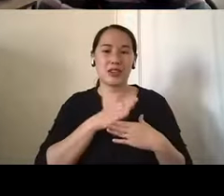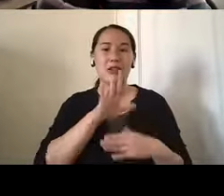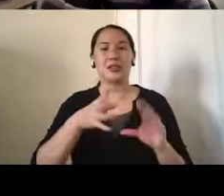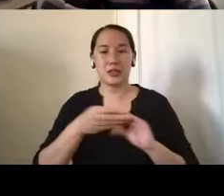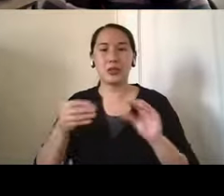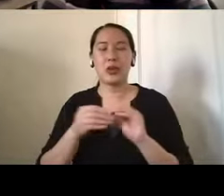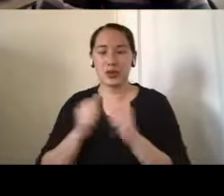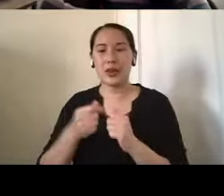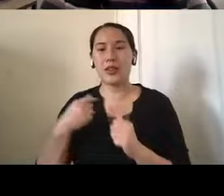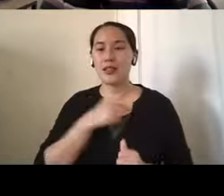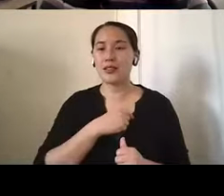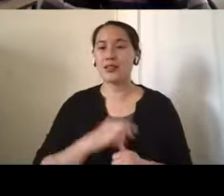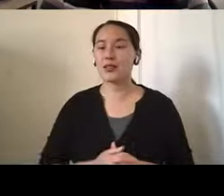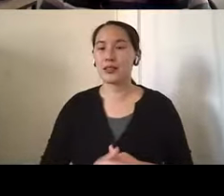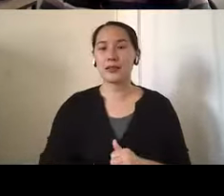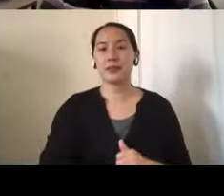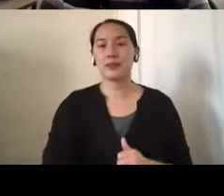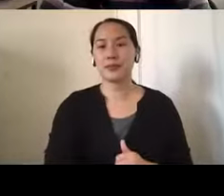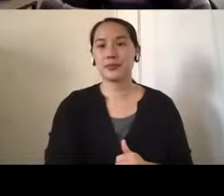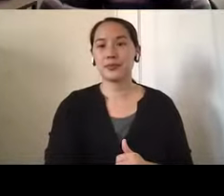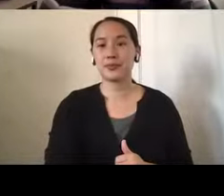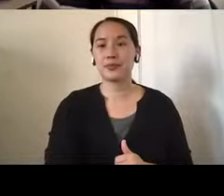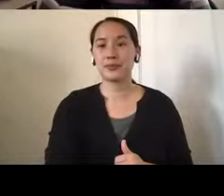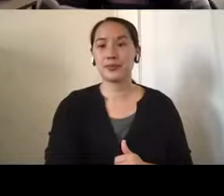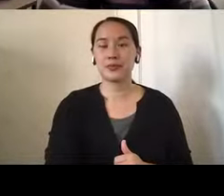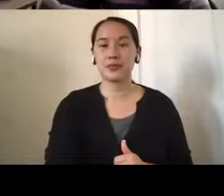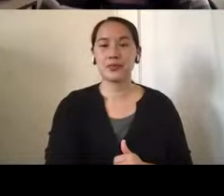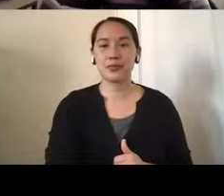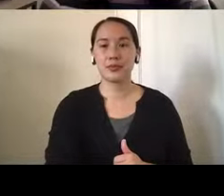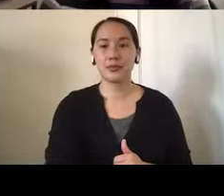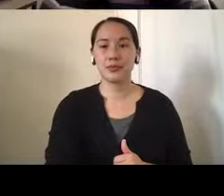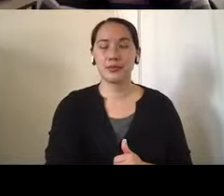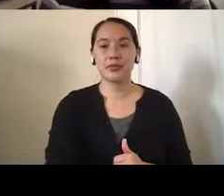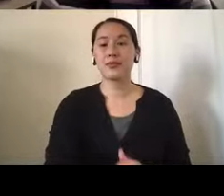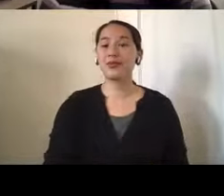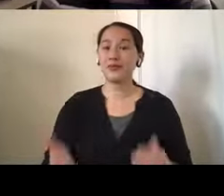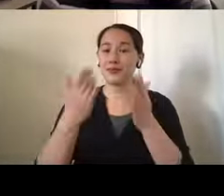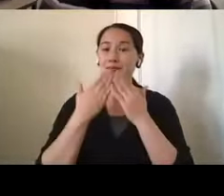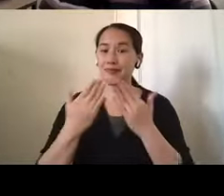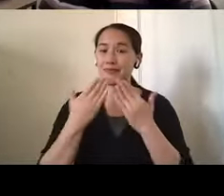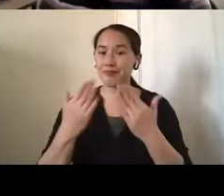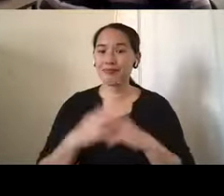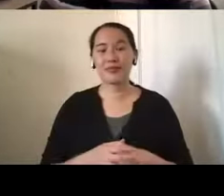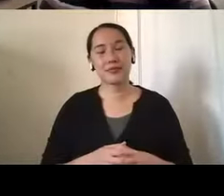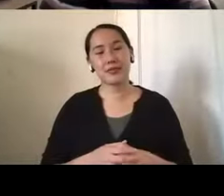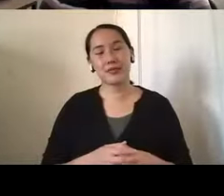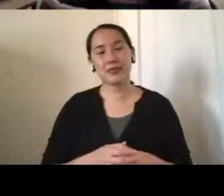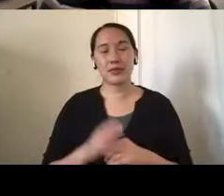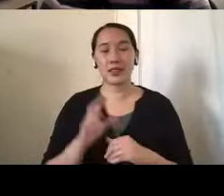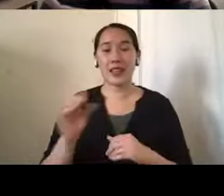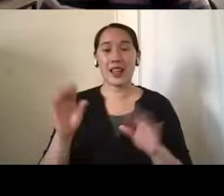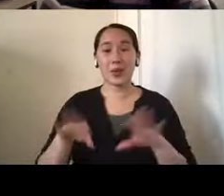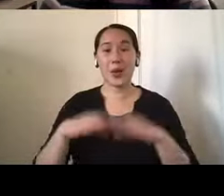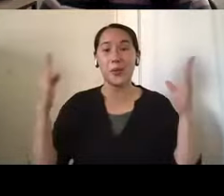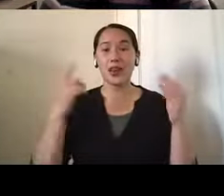story and their story together. So I'll say thank you, and we'll open it up